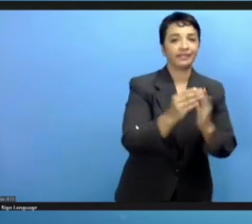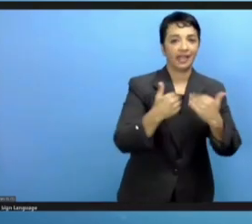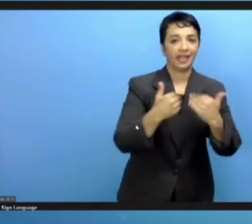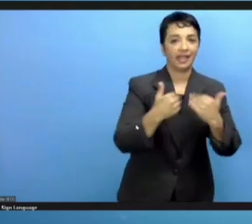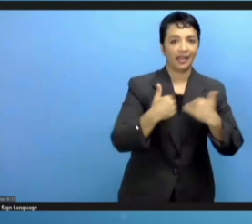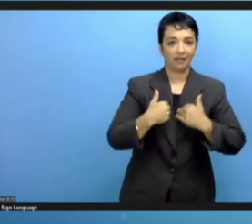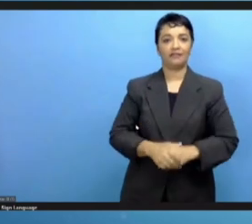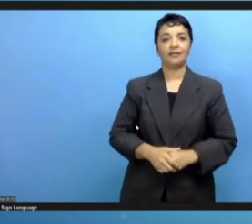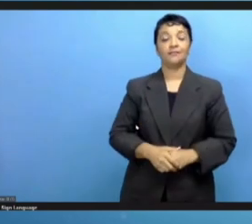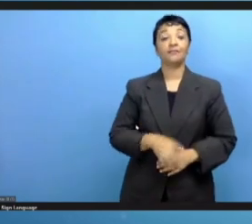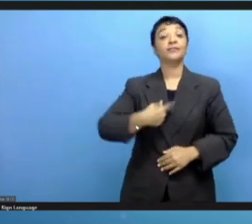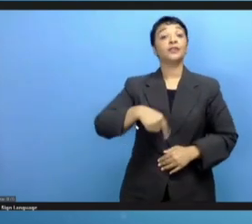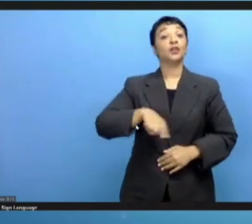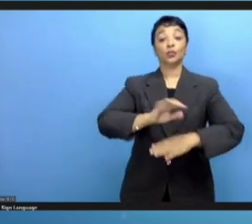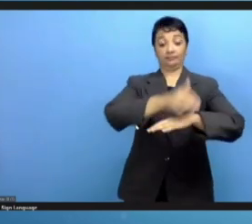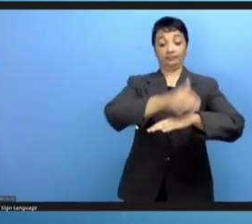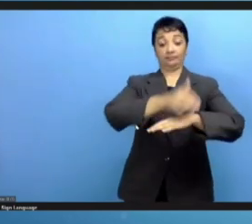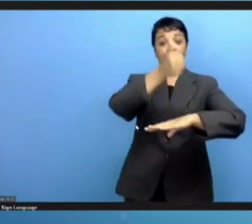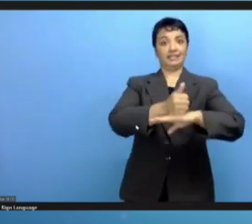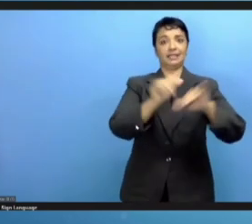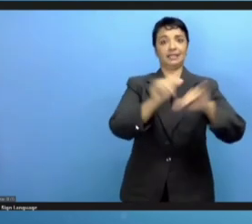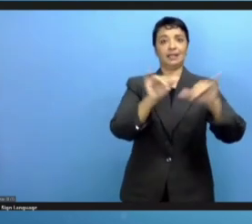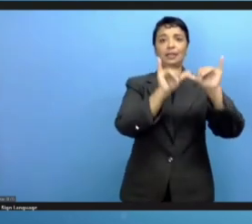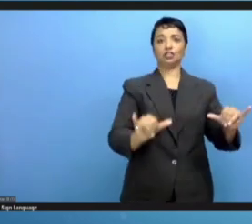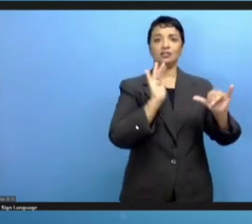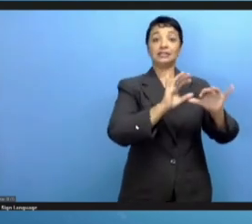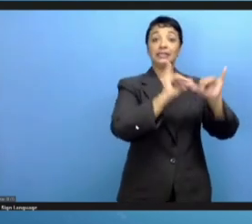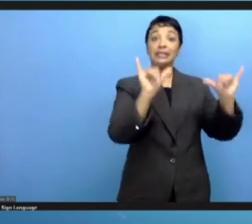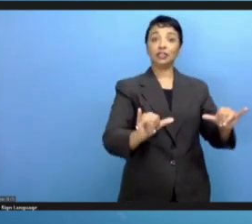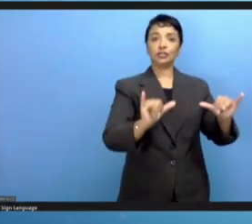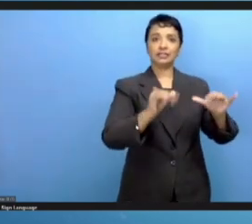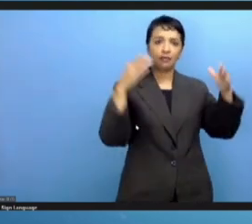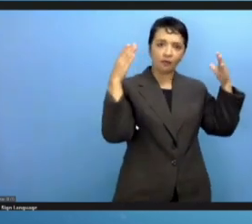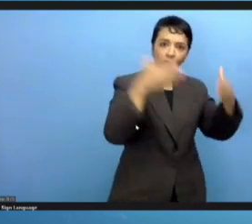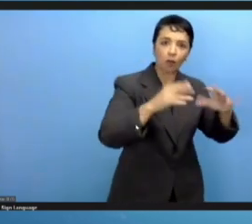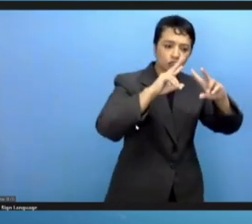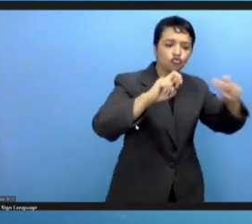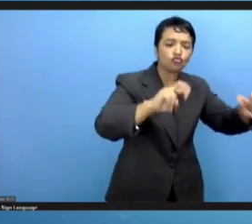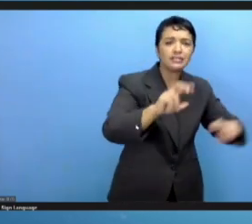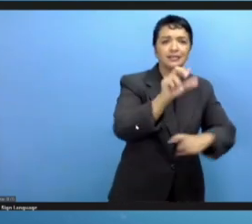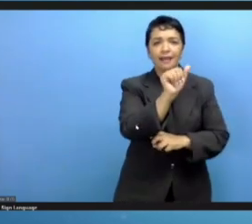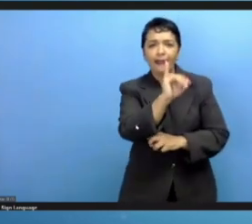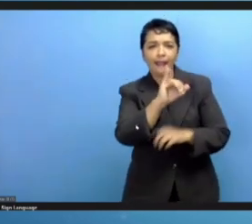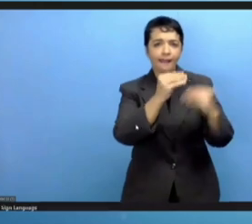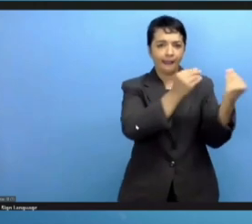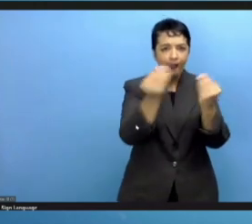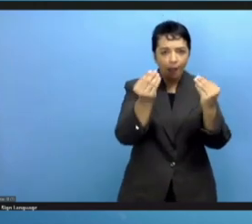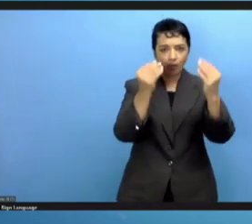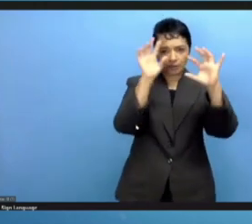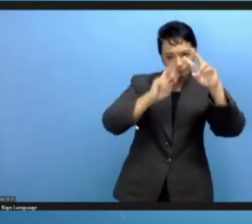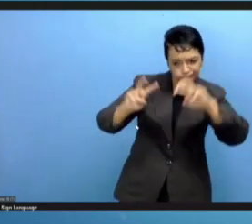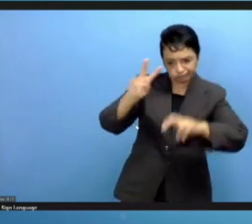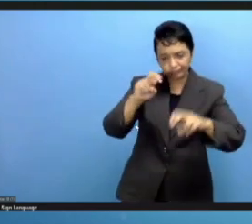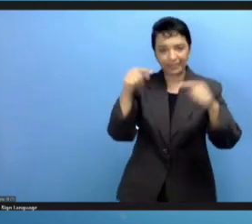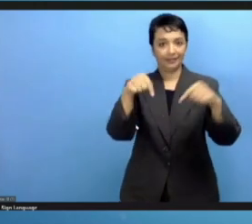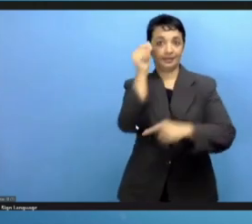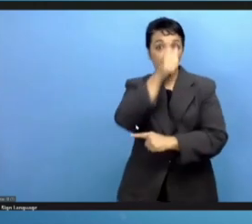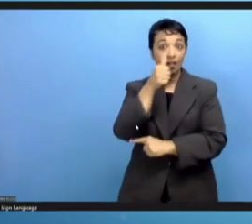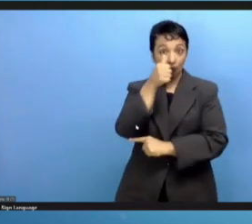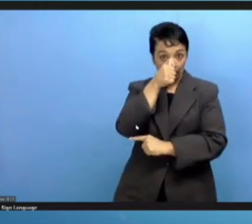to AI-related research and development activities in the country. We also